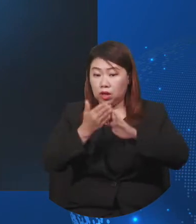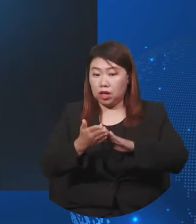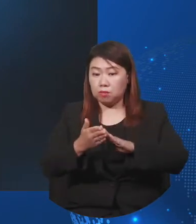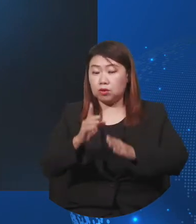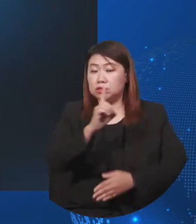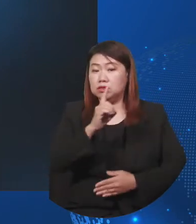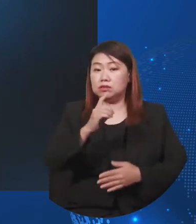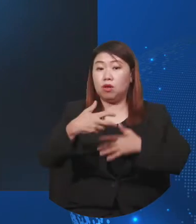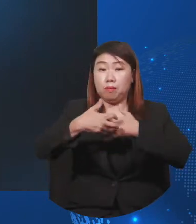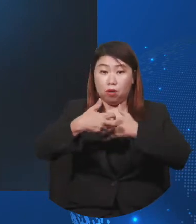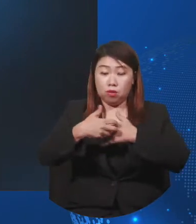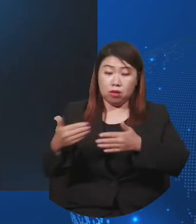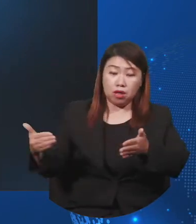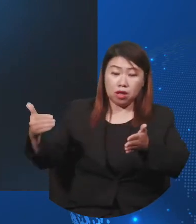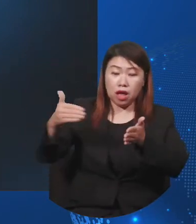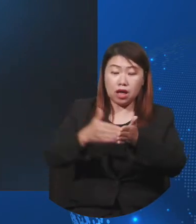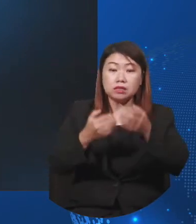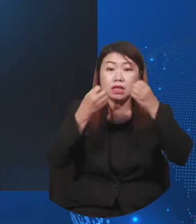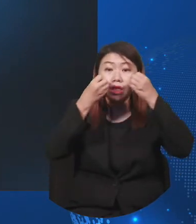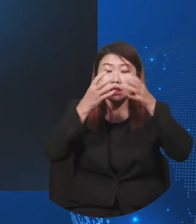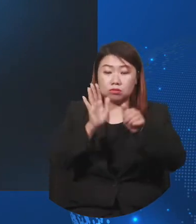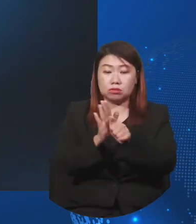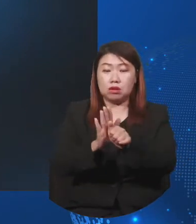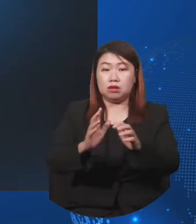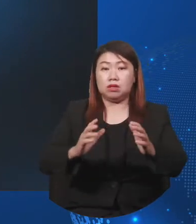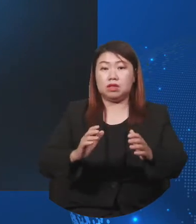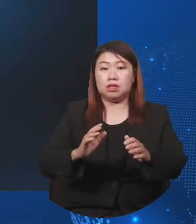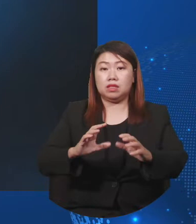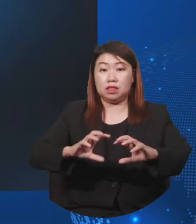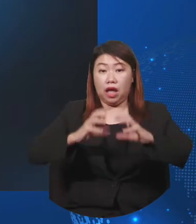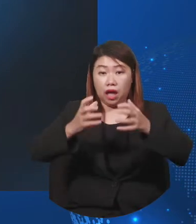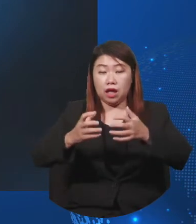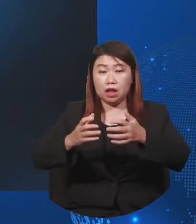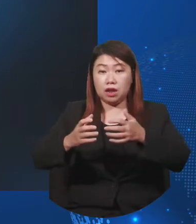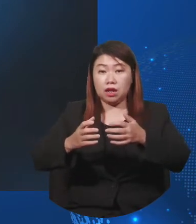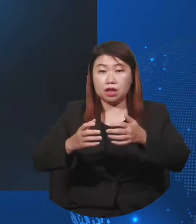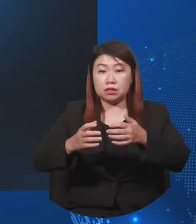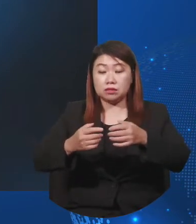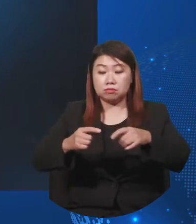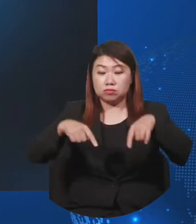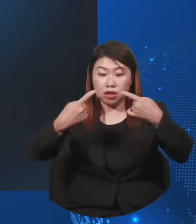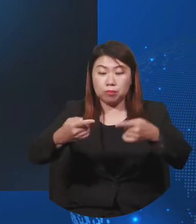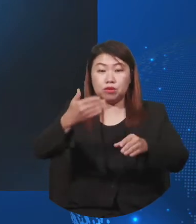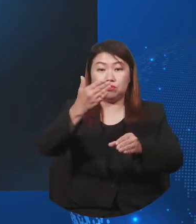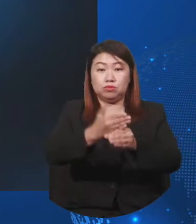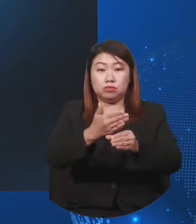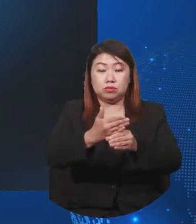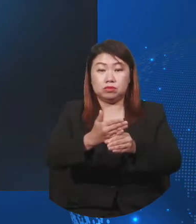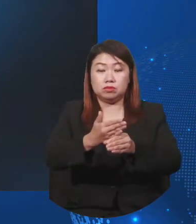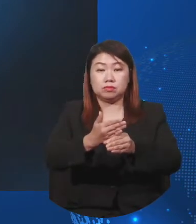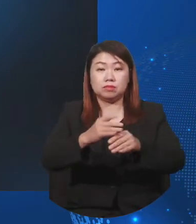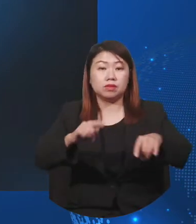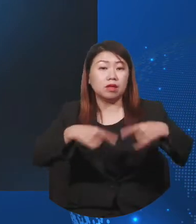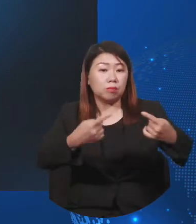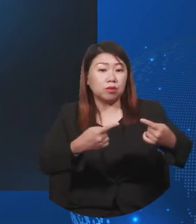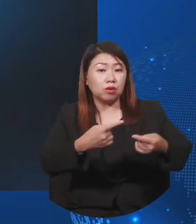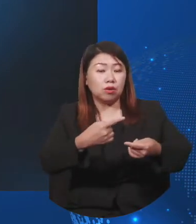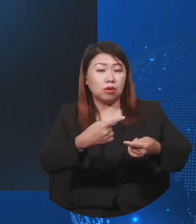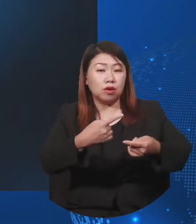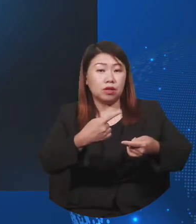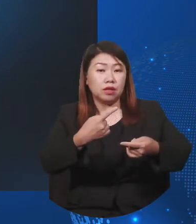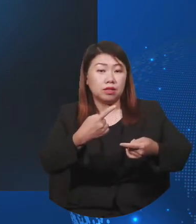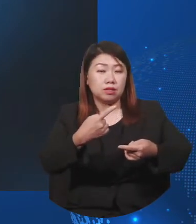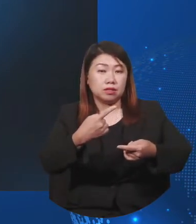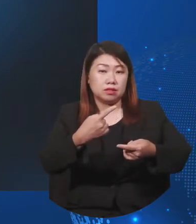are very promising to boost the development economy of